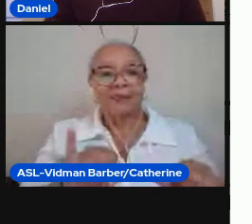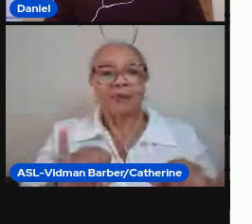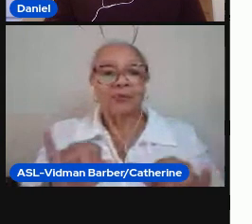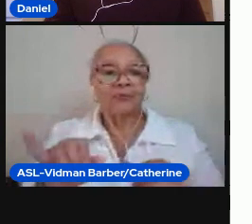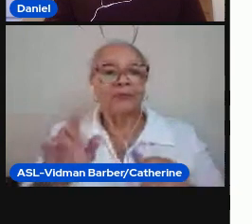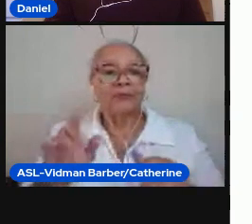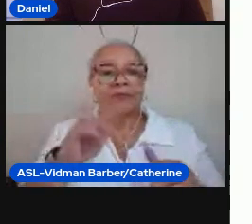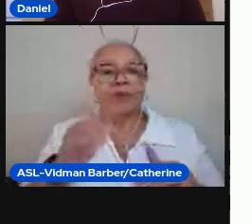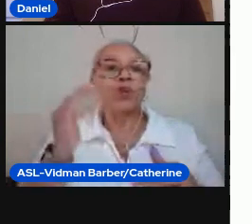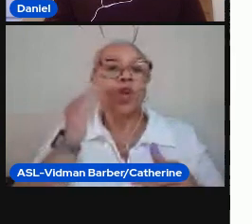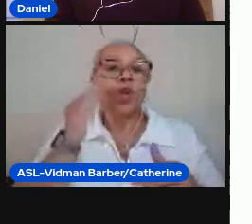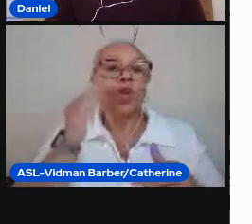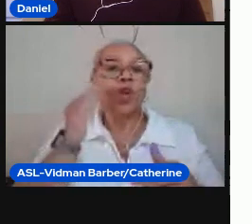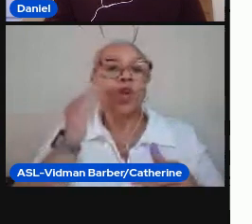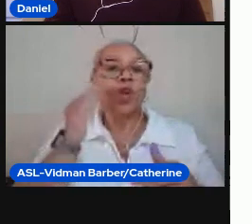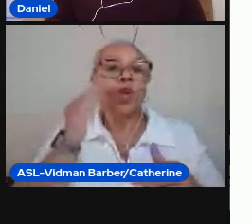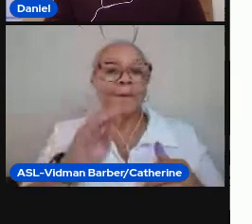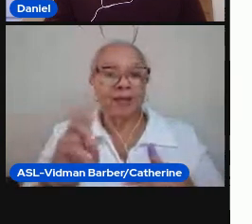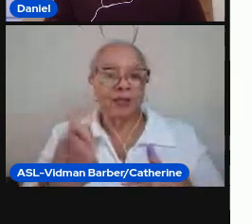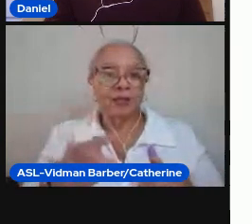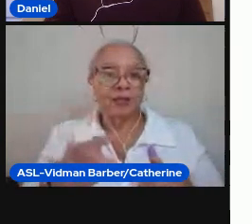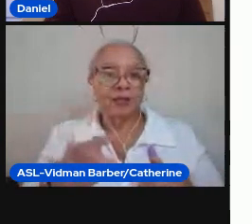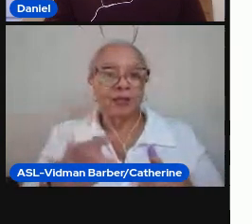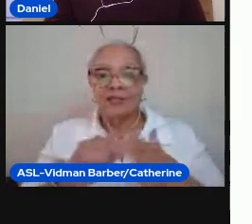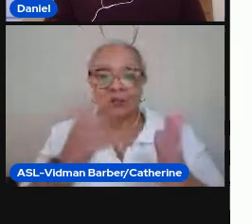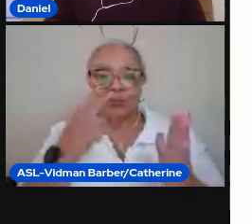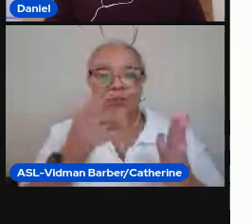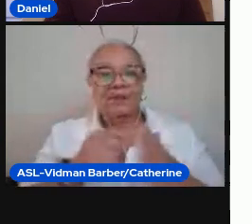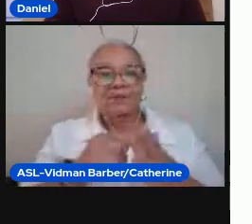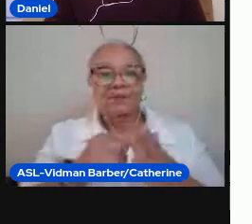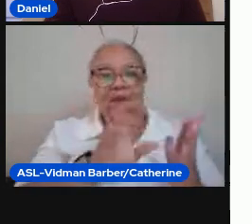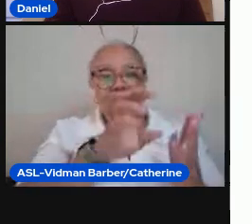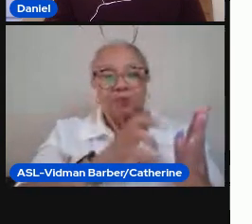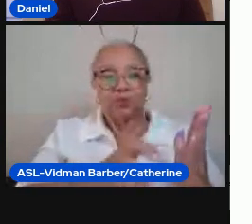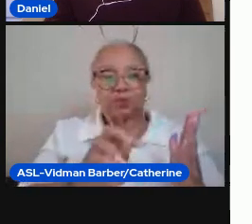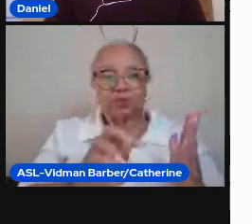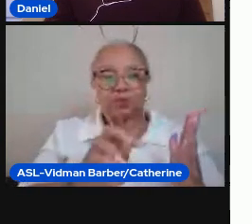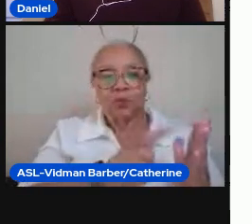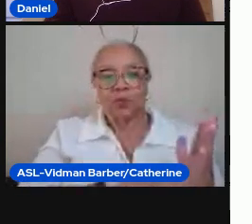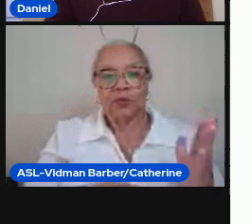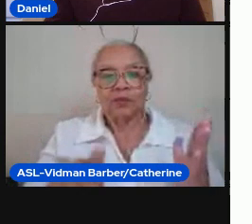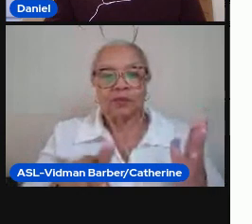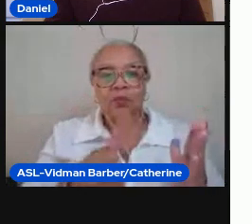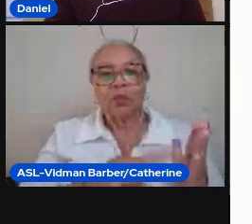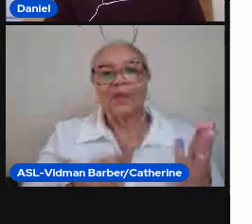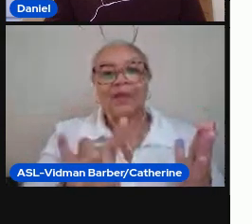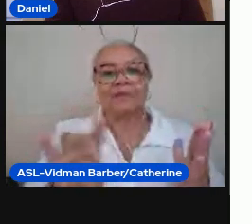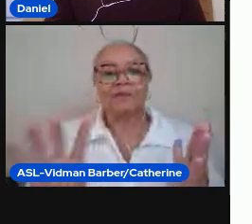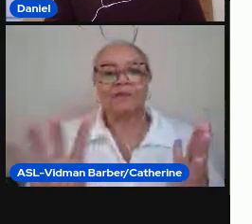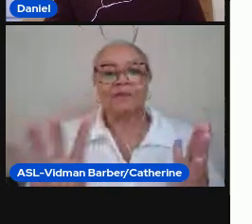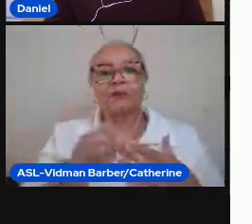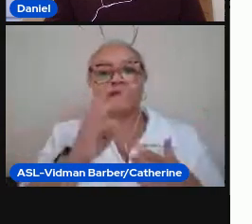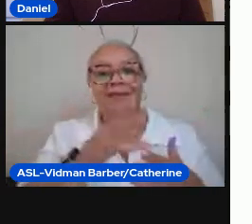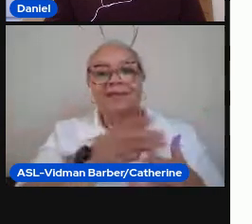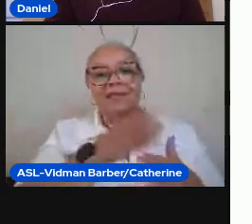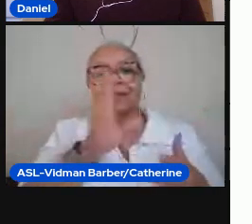this is showing is in this cluster 184 included sequences that bind